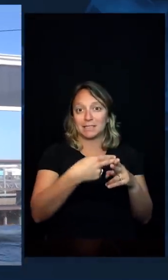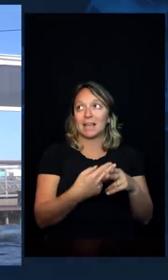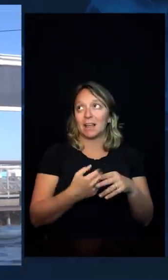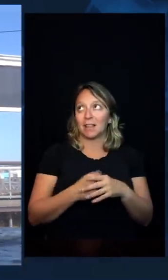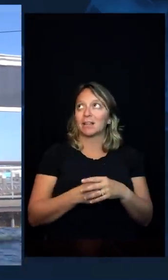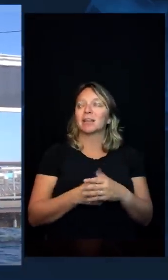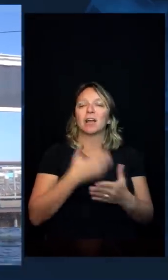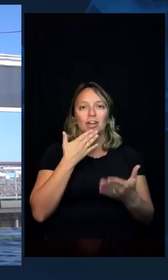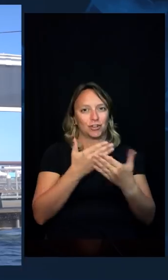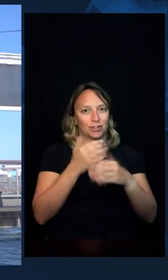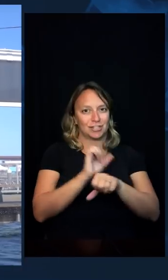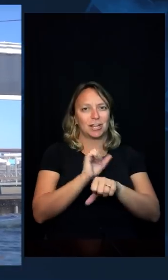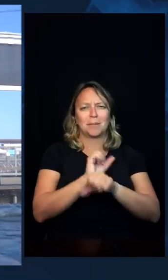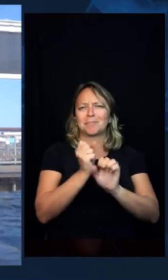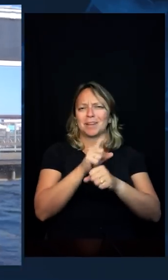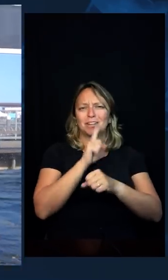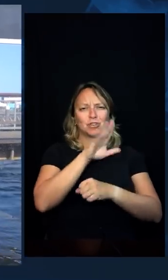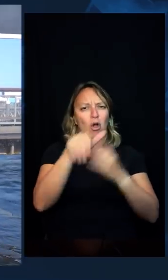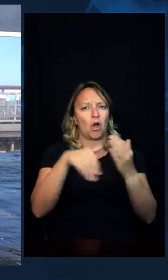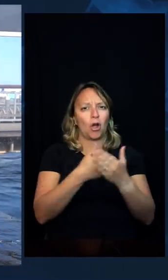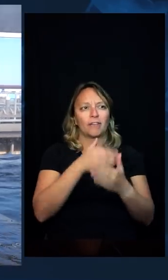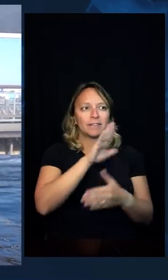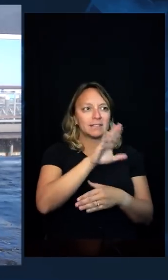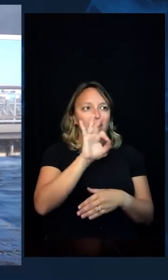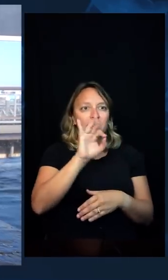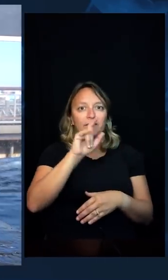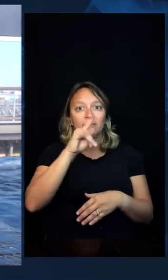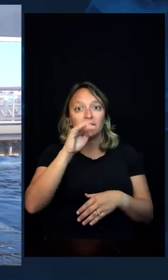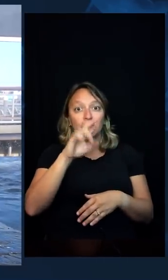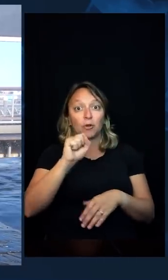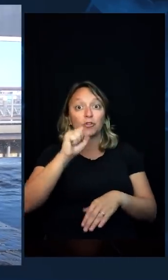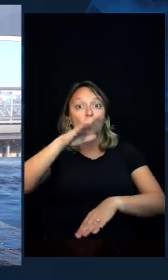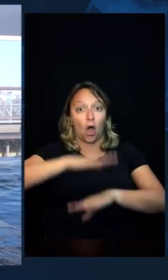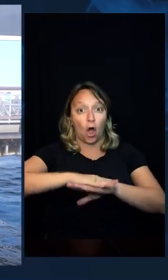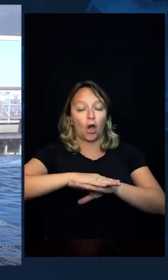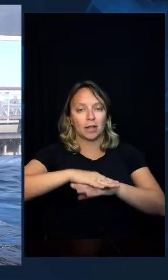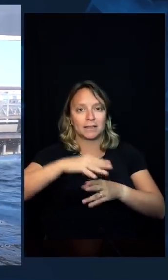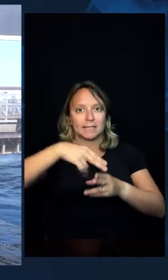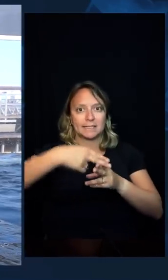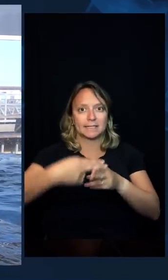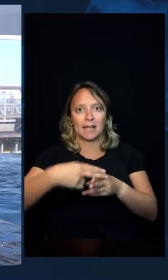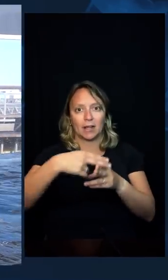What a good job. She's making sure all of his flippers are on the scale.